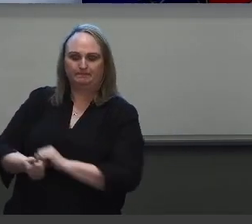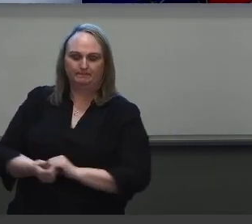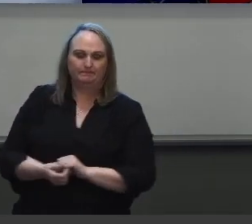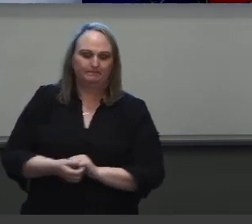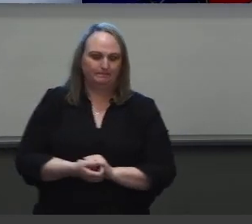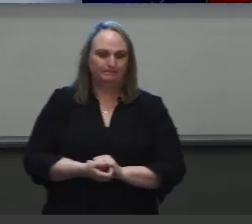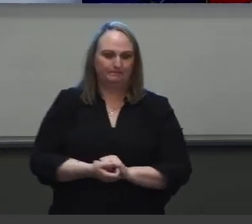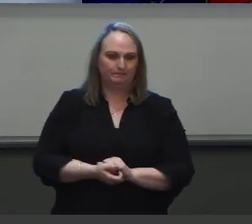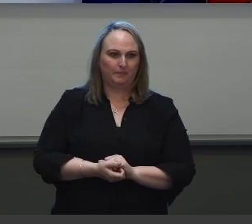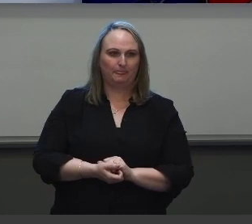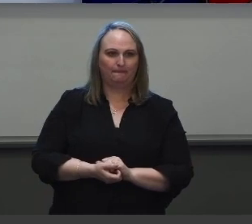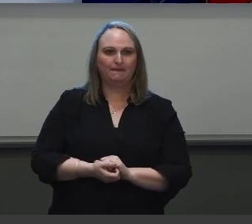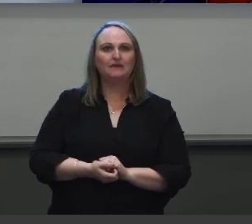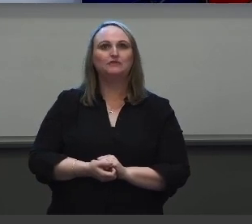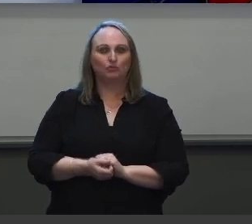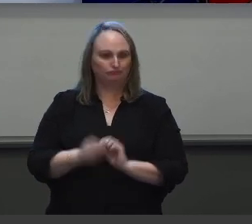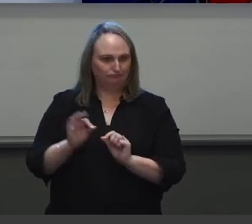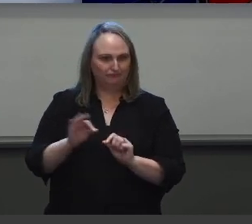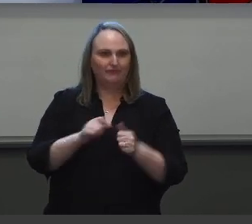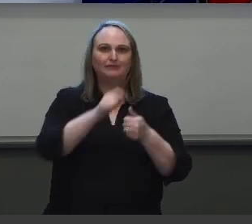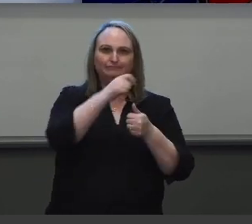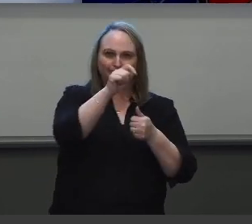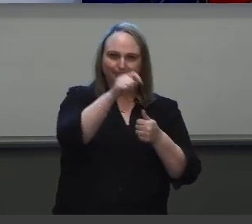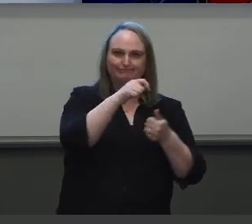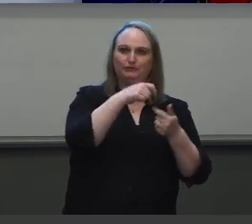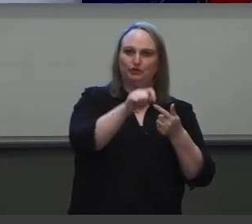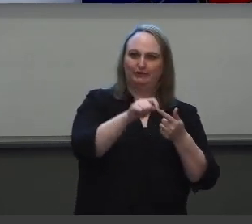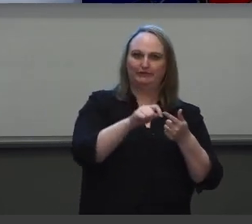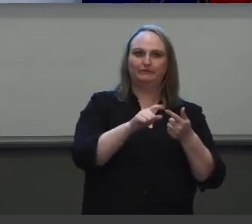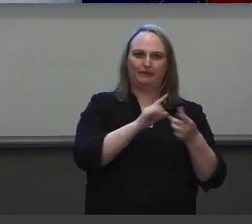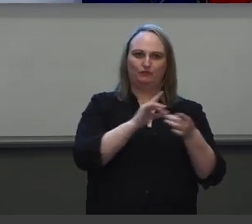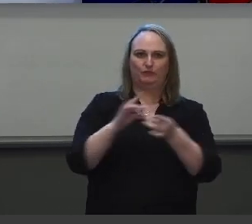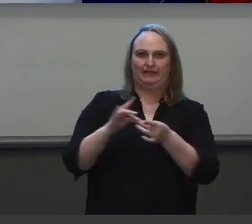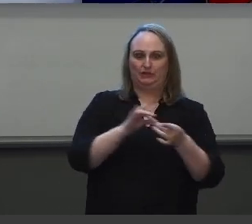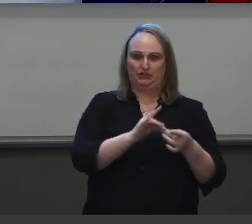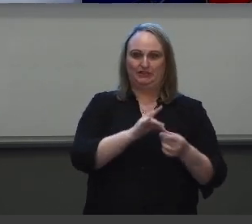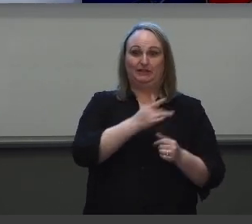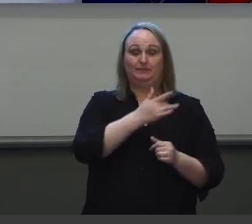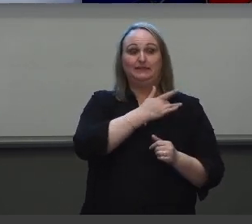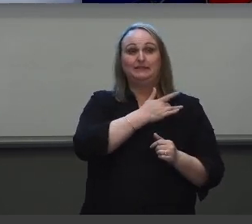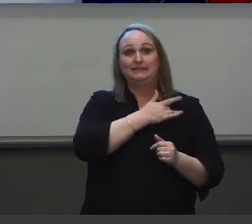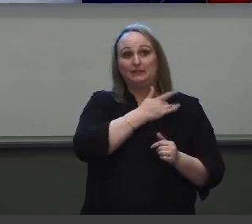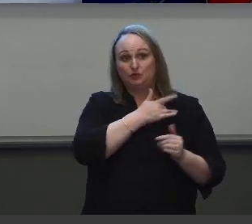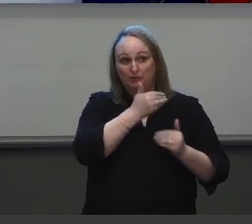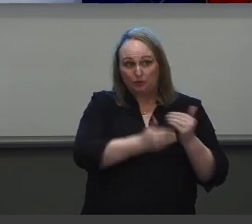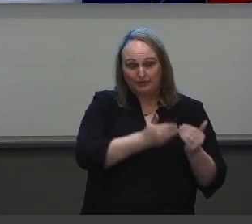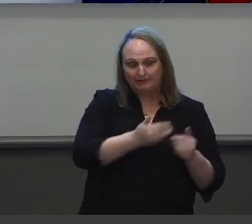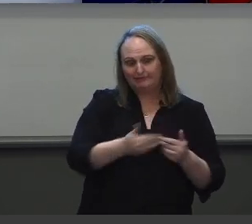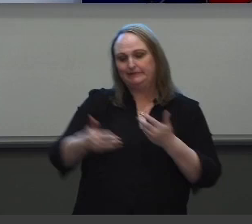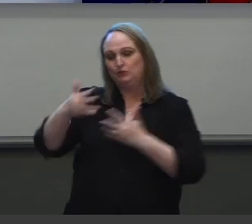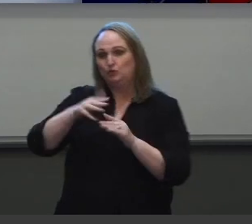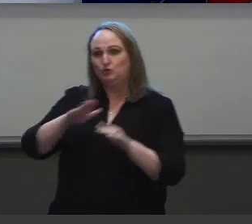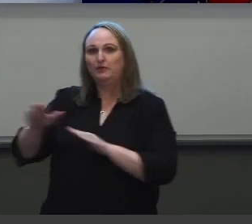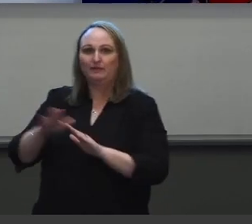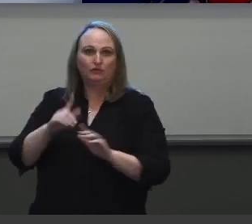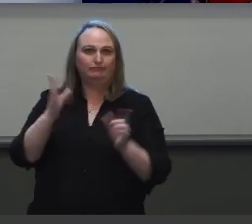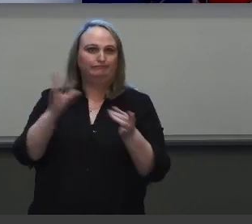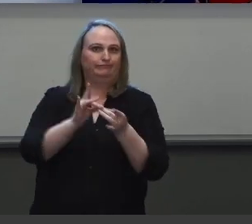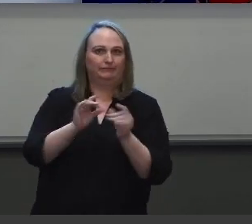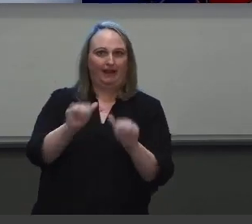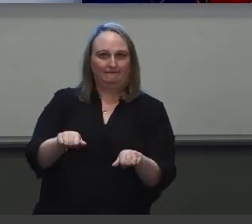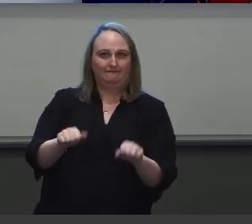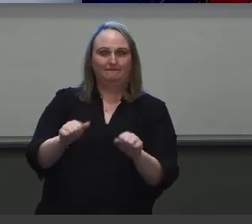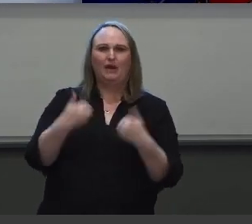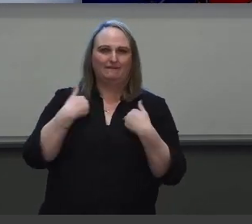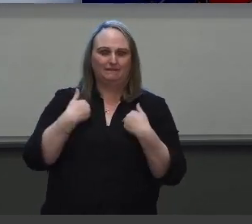So again, we can check our box and show that there's a meaningful relationship between sensory processing and social behaviors.